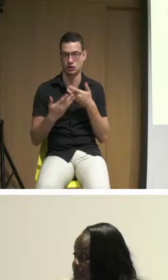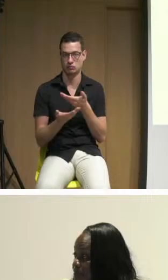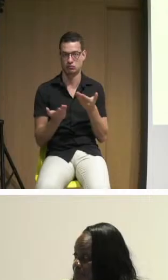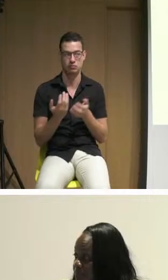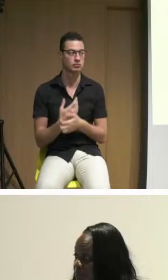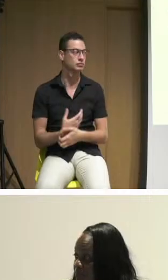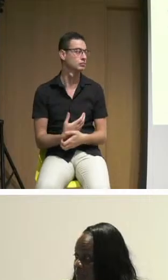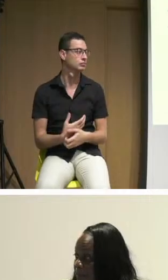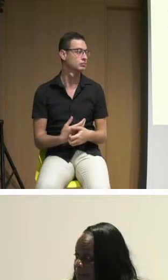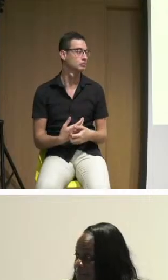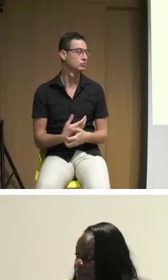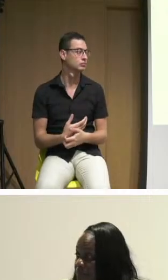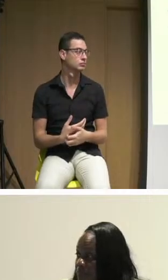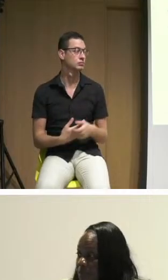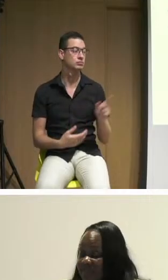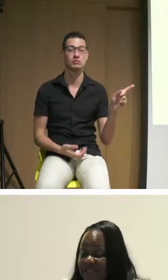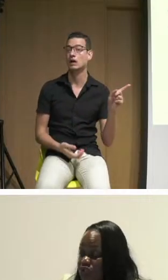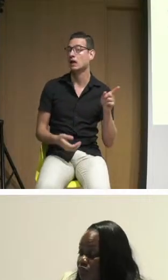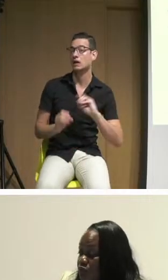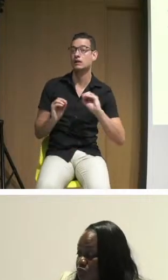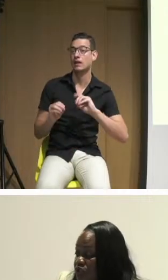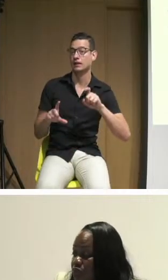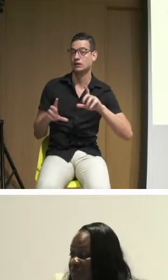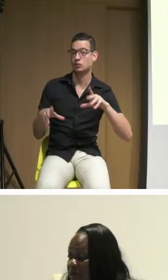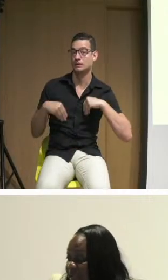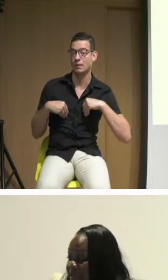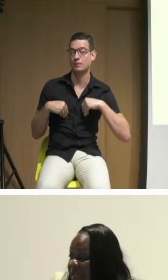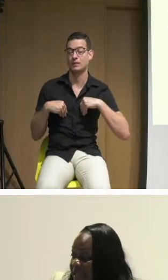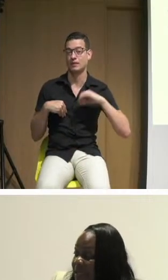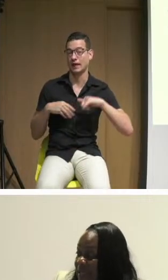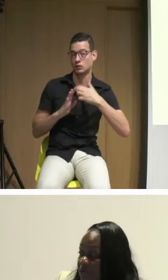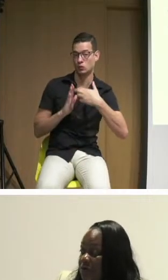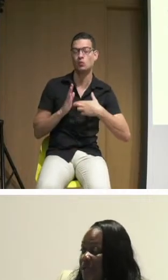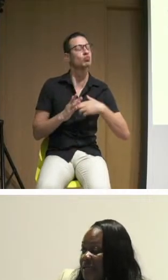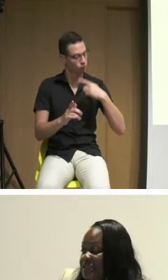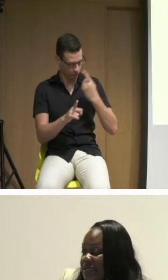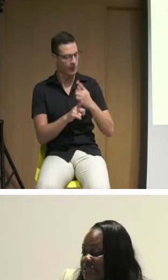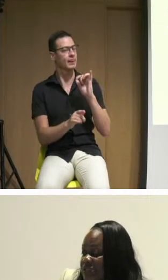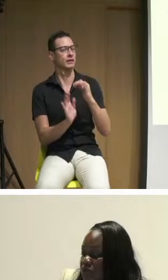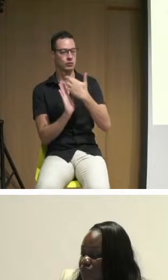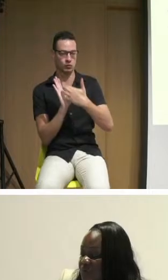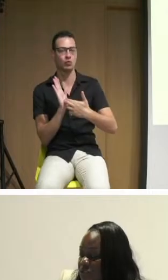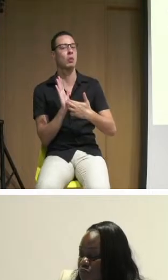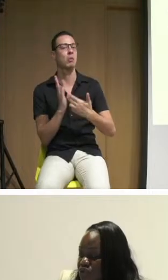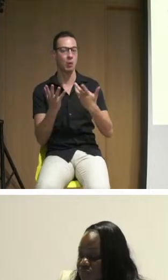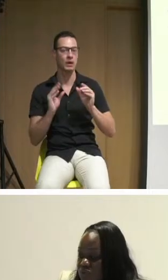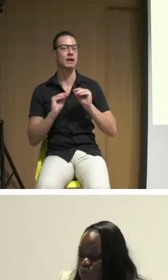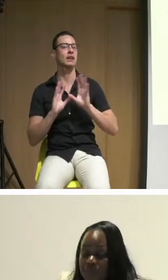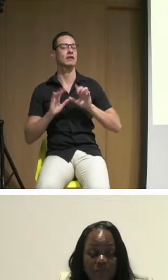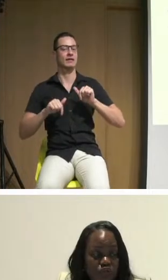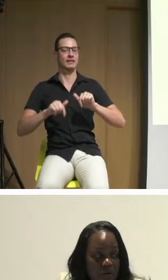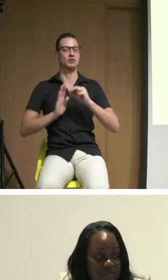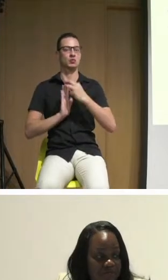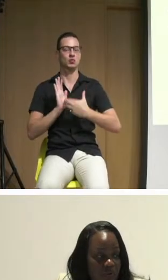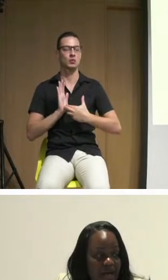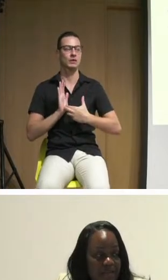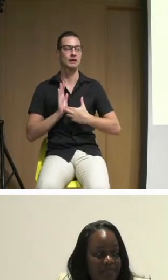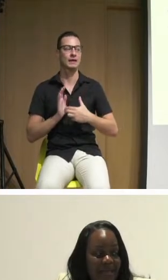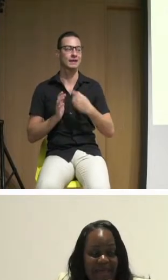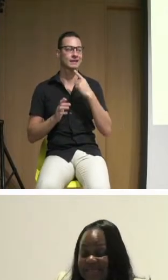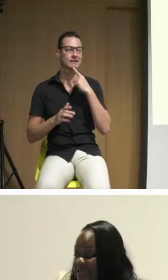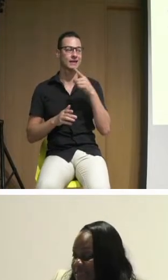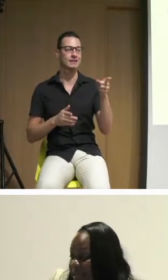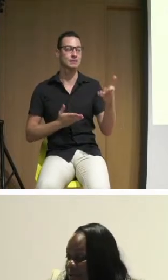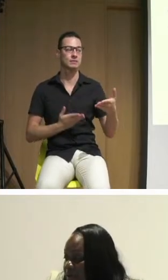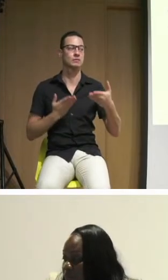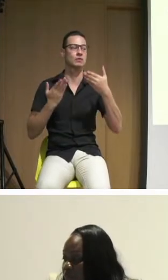So that's nothing we have to adopt, that's just the rule. That's the rule. So there in here says that there's a resolution for a supermajority vote. Yeah. I am